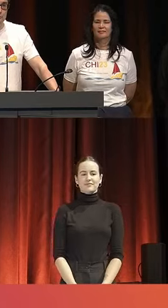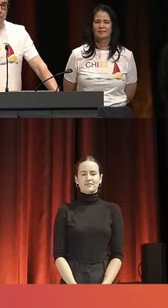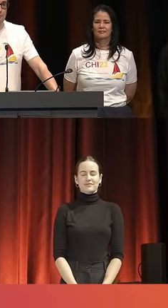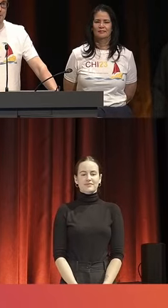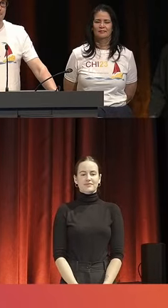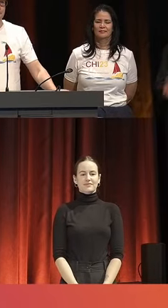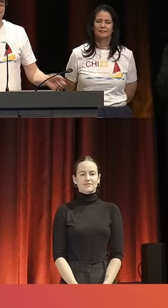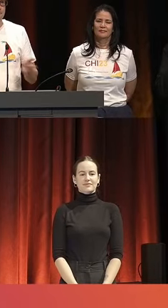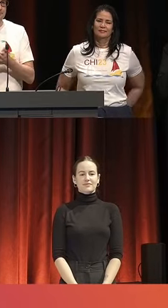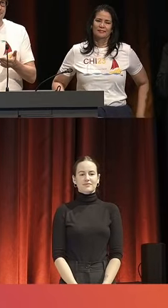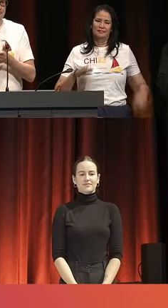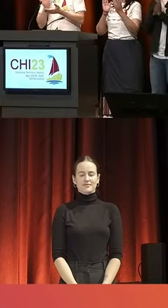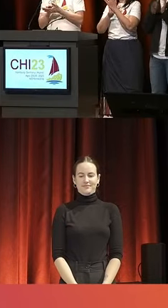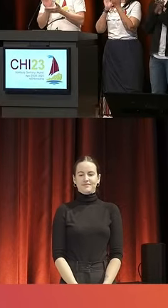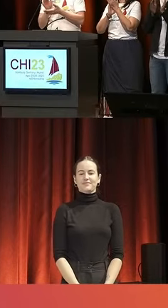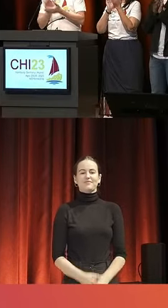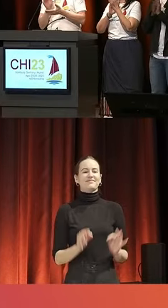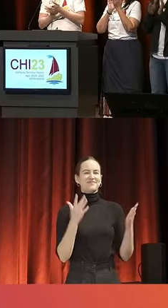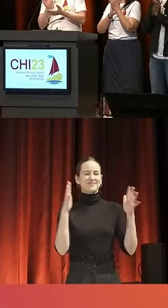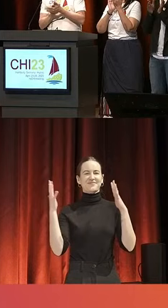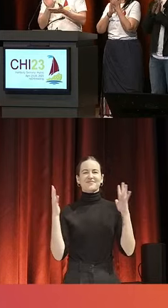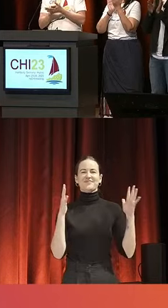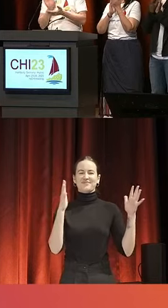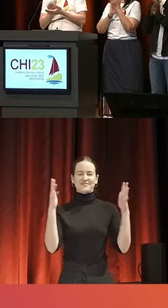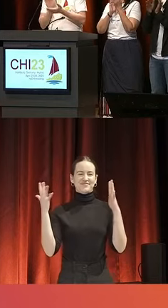Paul Strohmeyer.